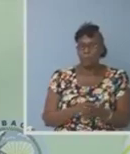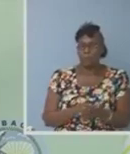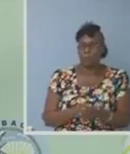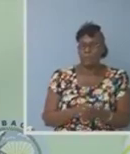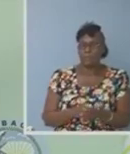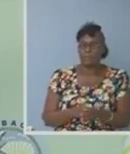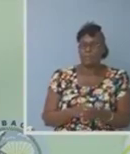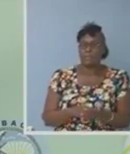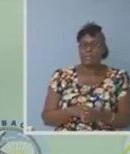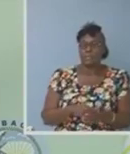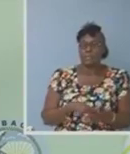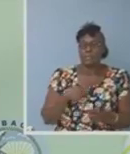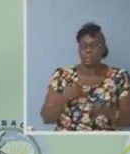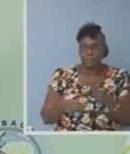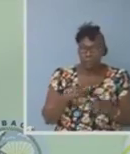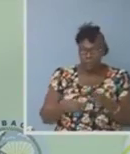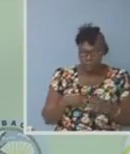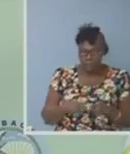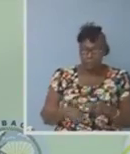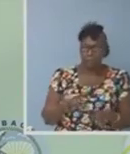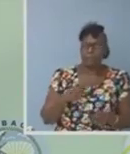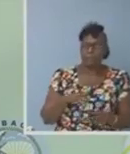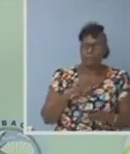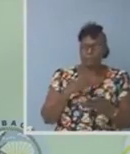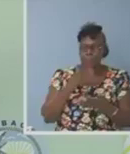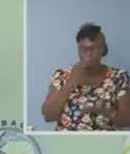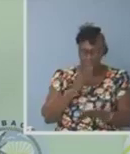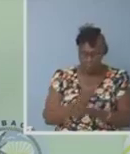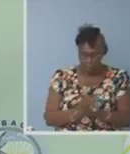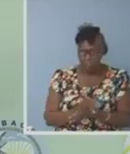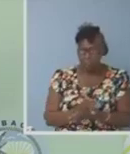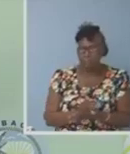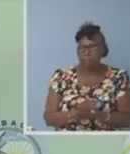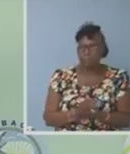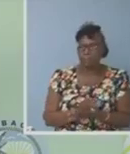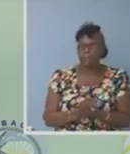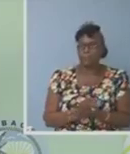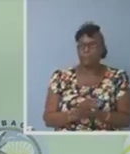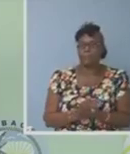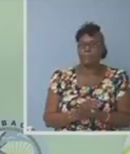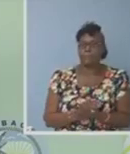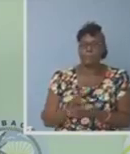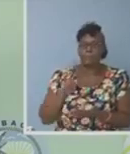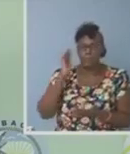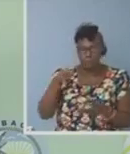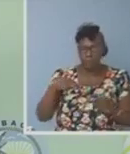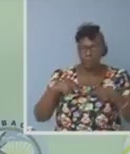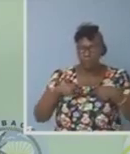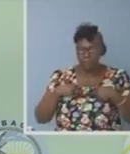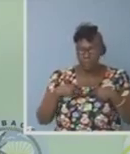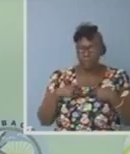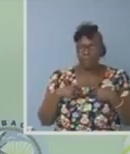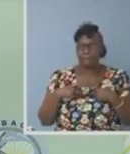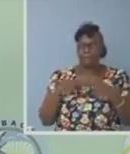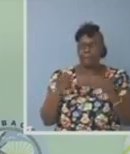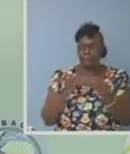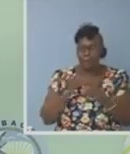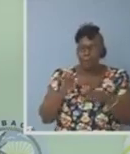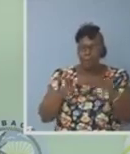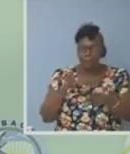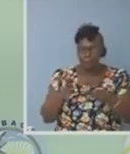in this health crisis that we'll have increased tourist